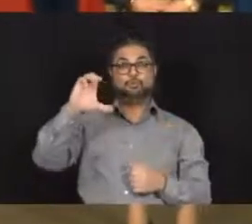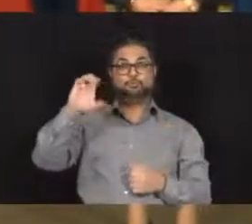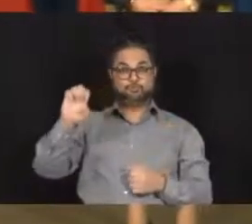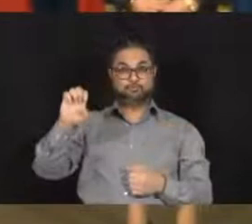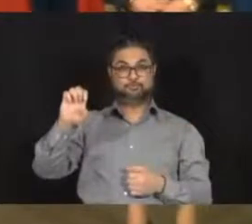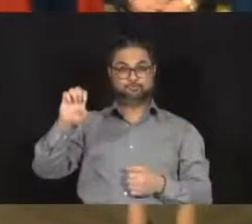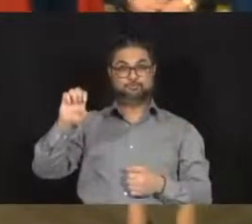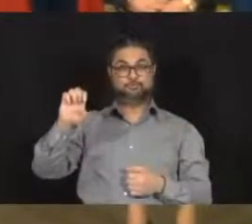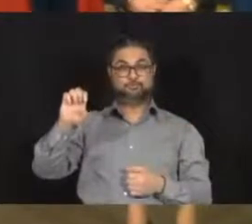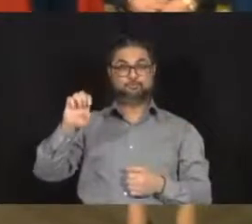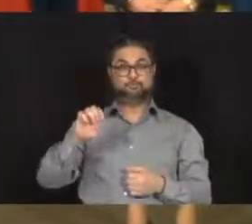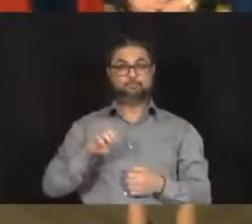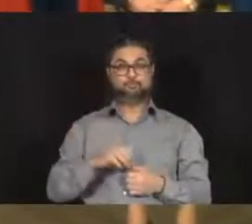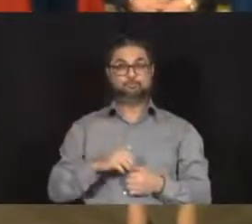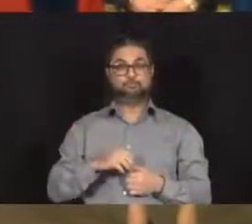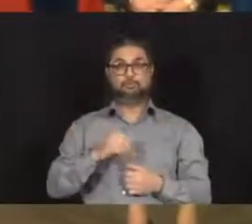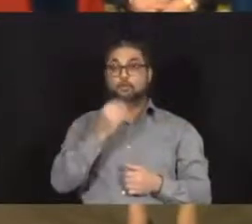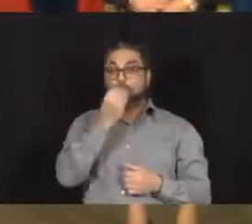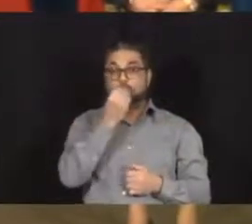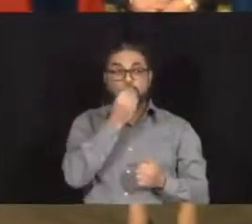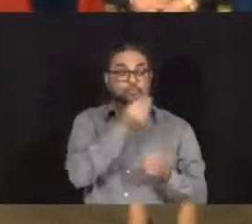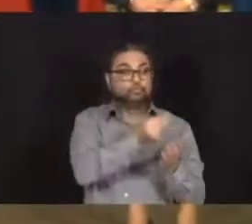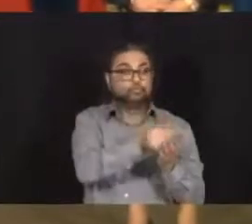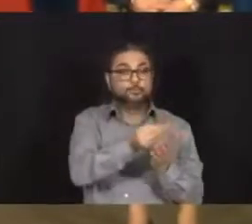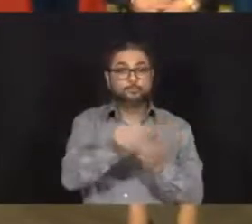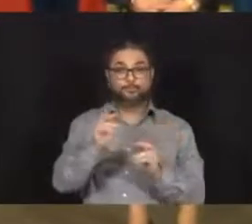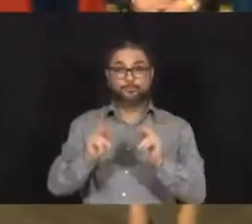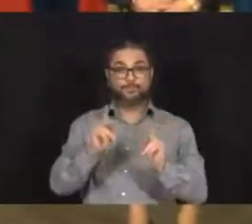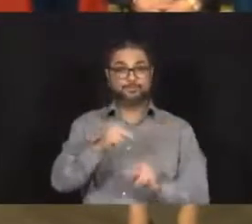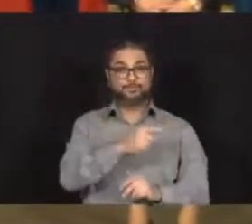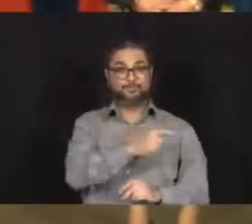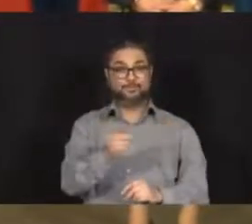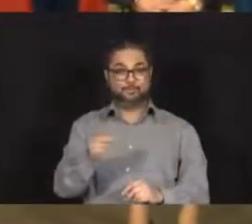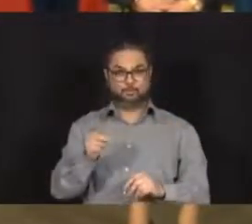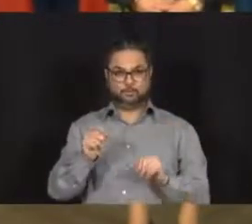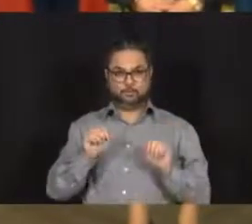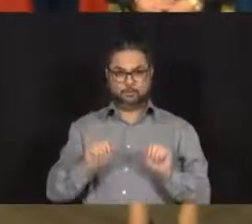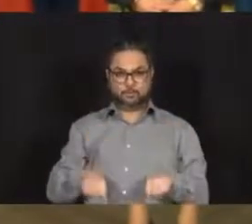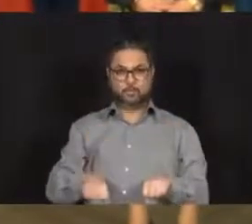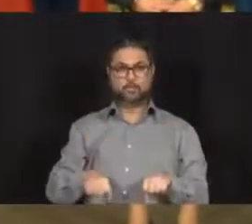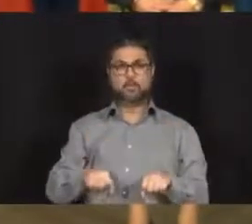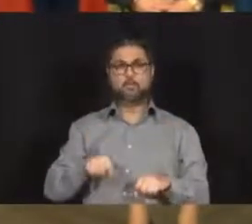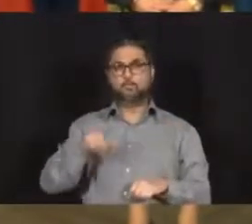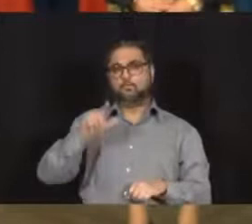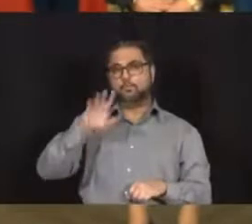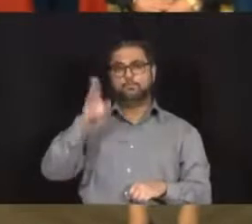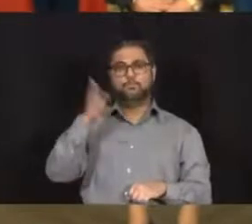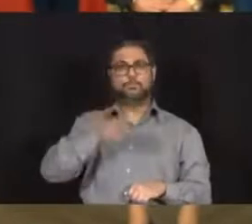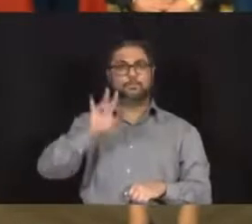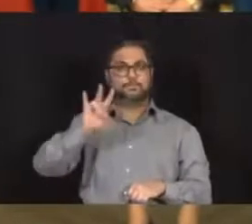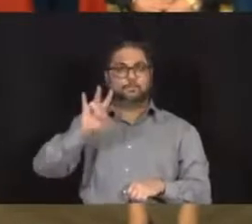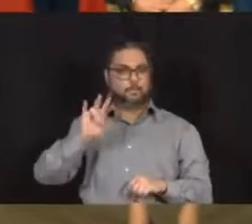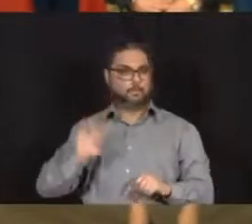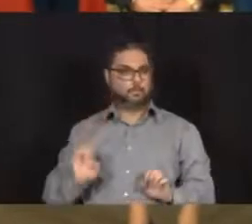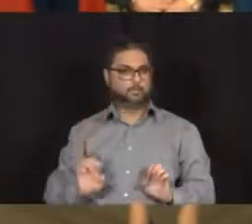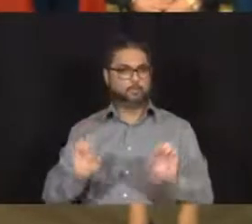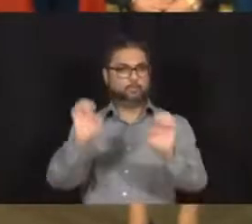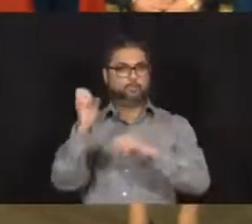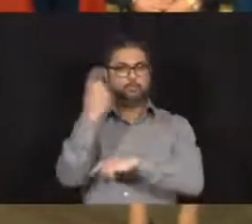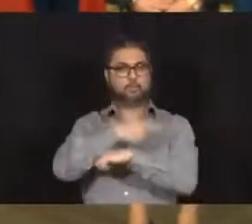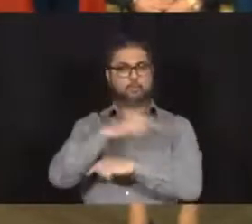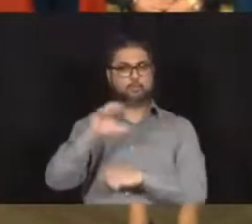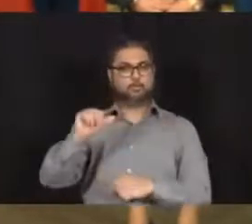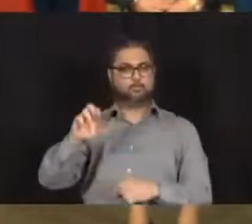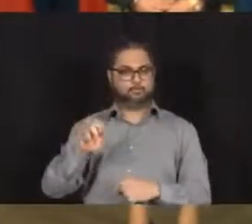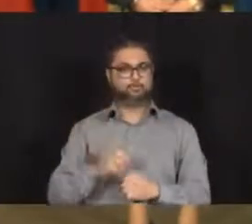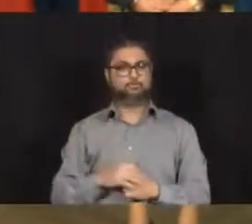of workers eligible for emergency 24/7 daycare. And he said that talks